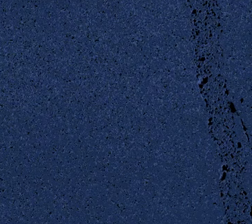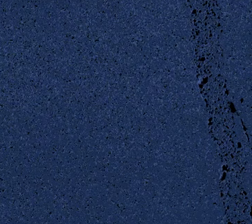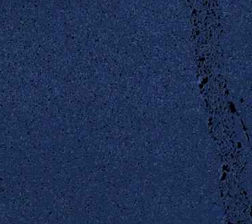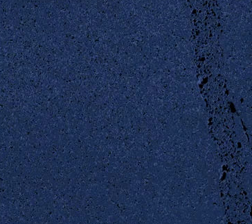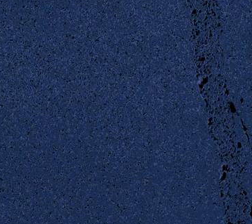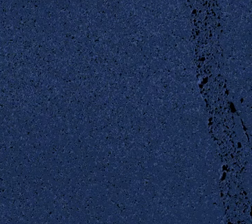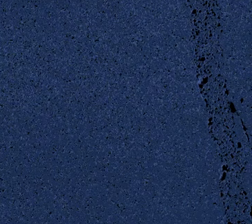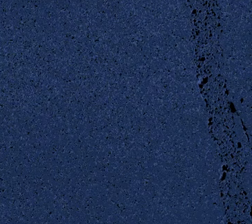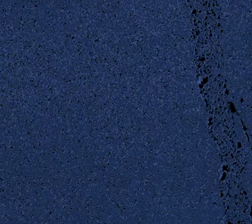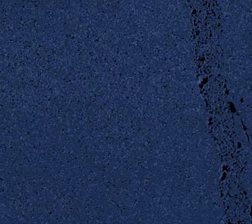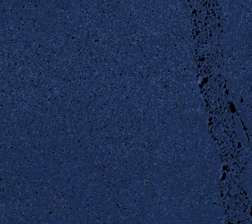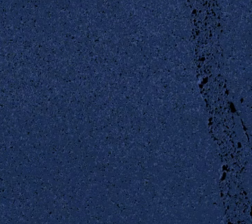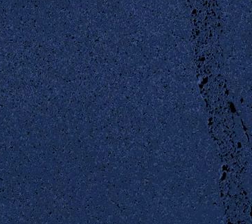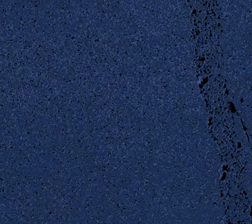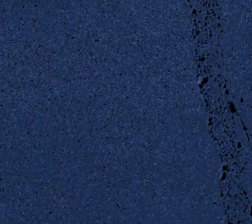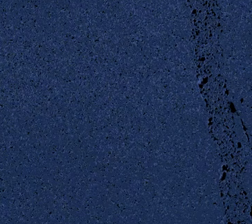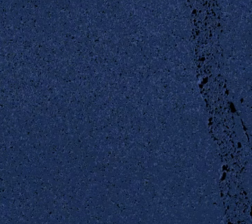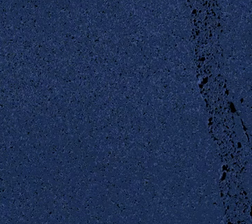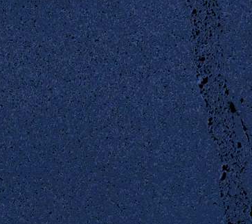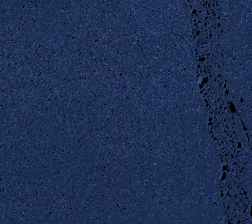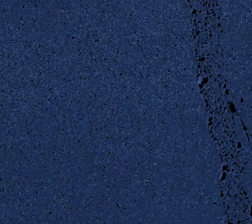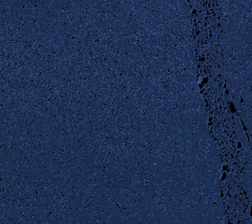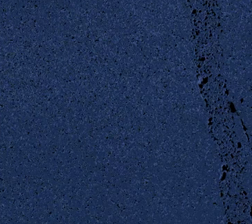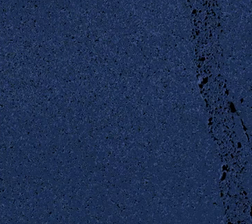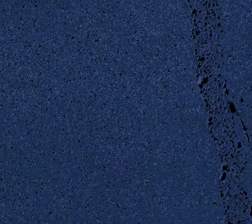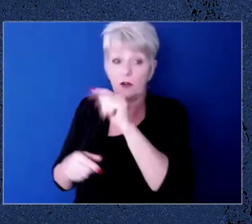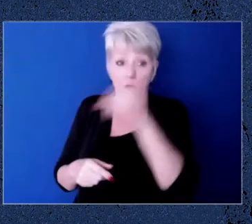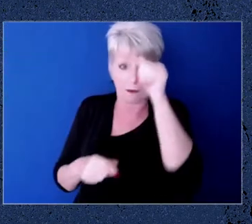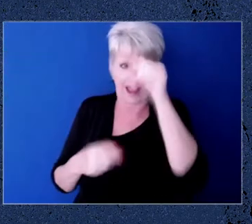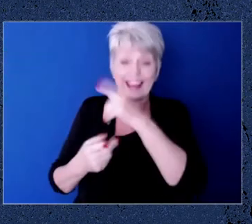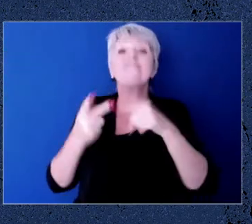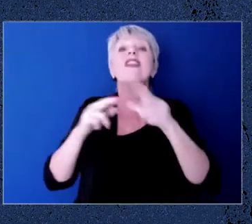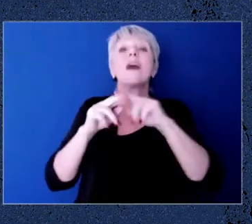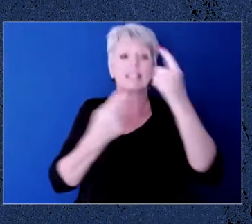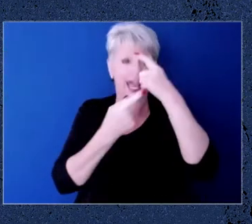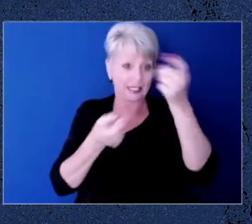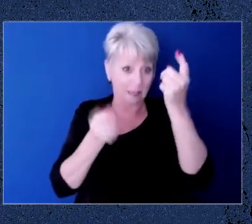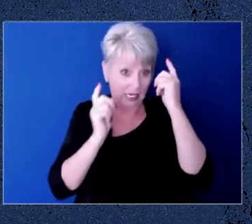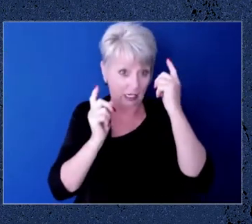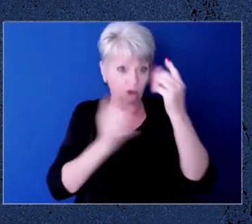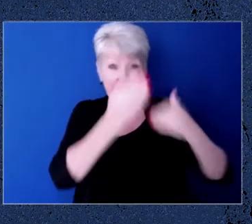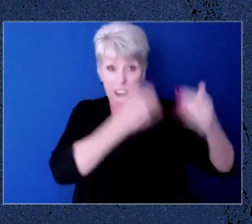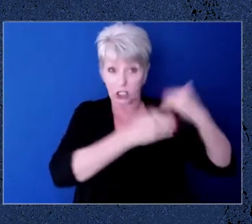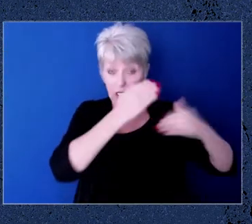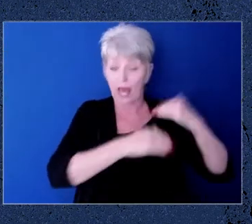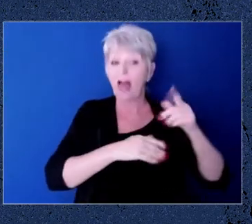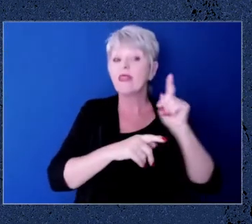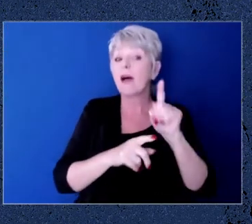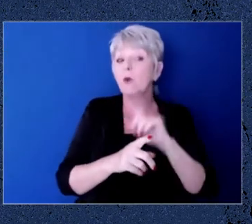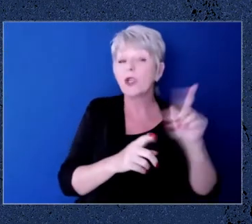for Indigenous knowledge and song lines and things. But if there was an academic tradition that came as close to Indigenous knowledge,